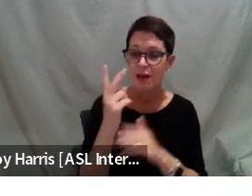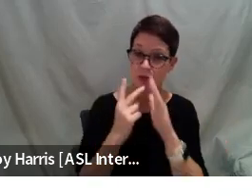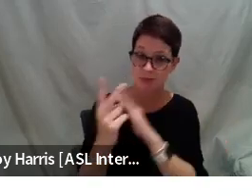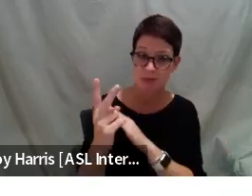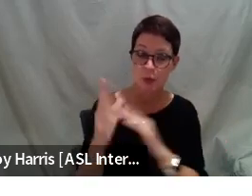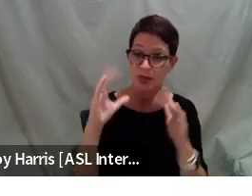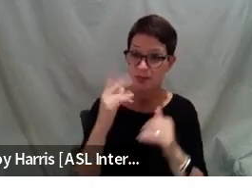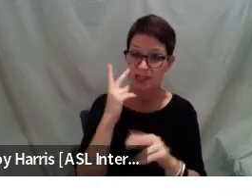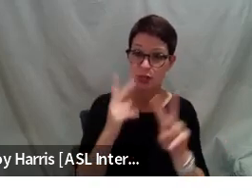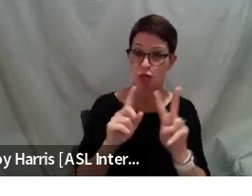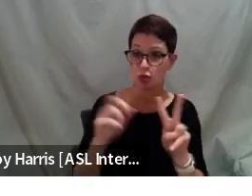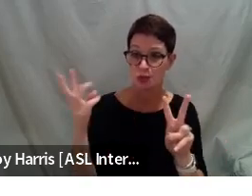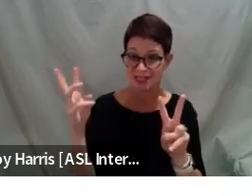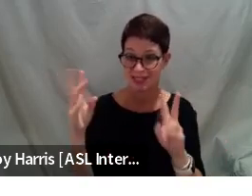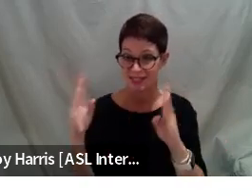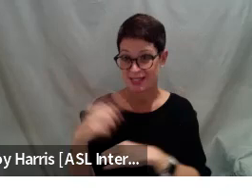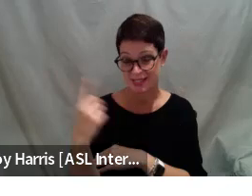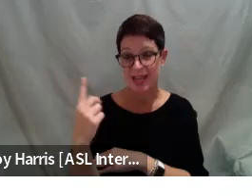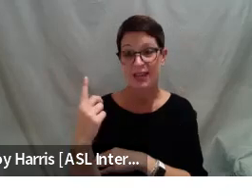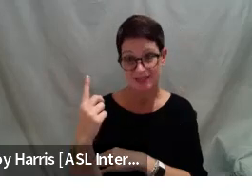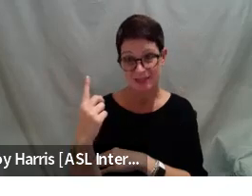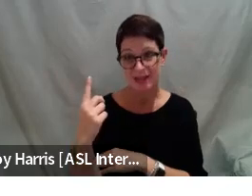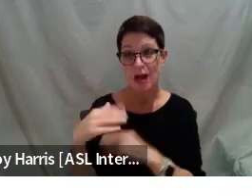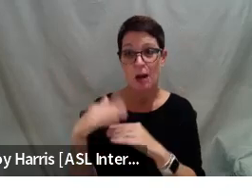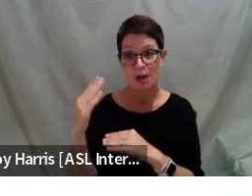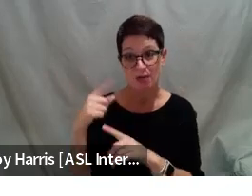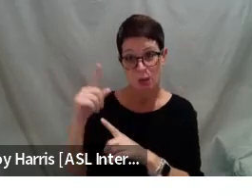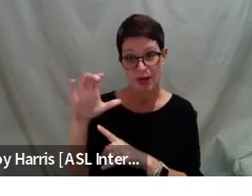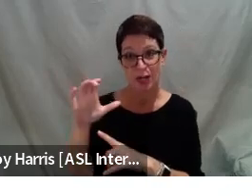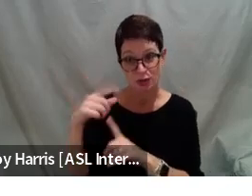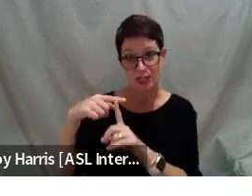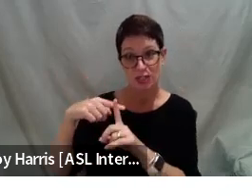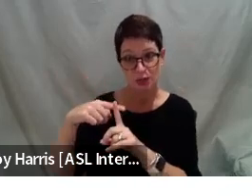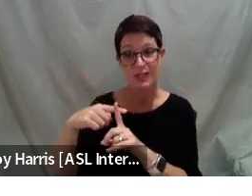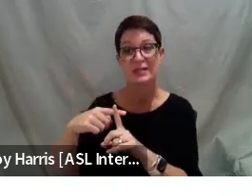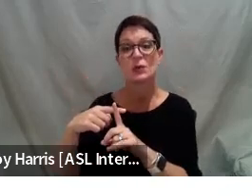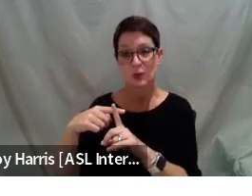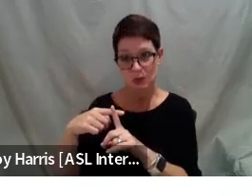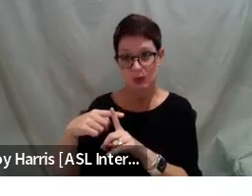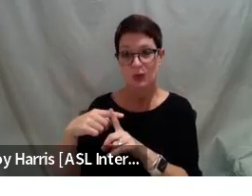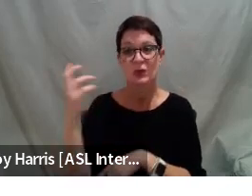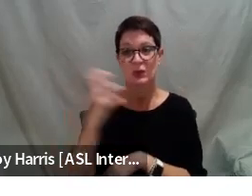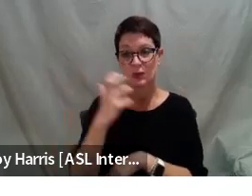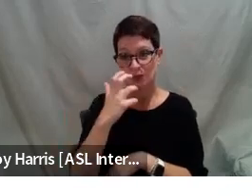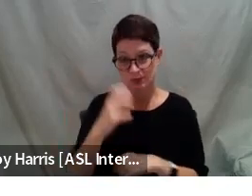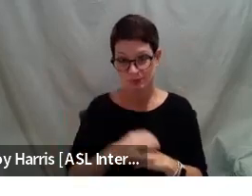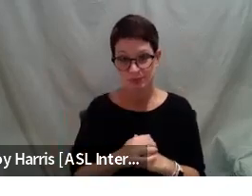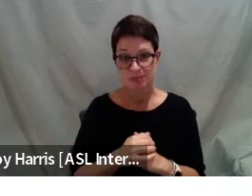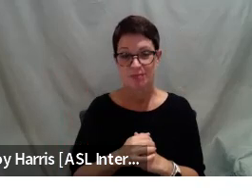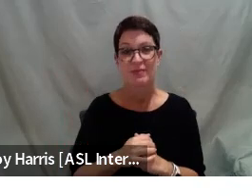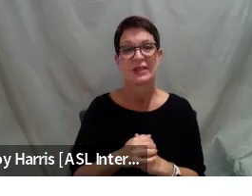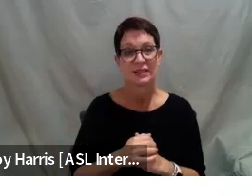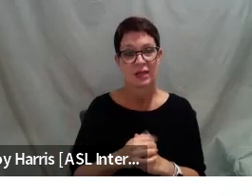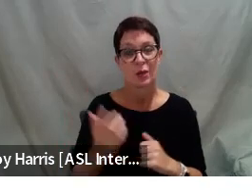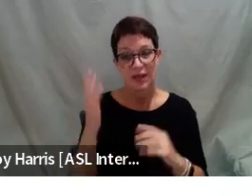expected to see 2 to 16 days above 100 degrees. So we are